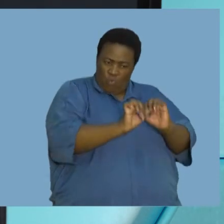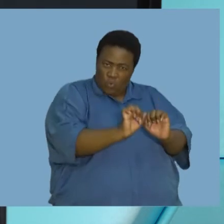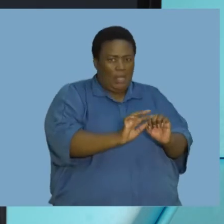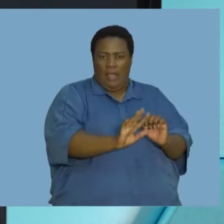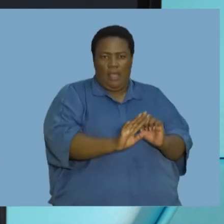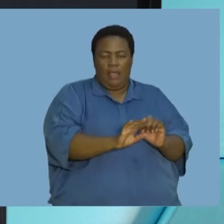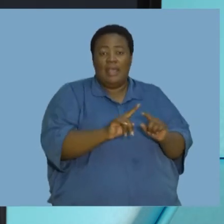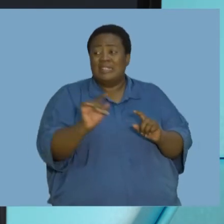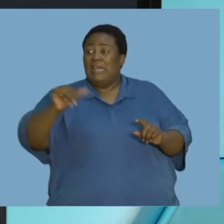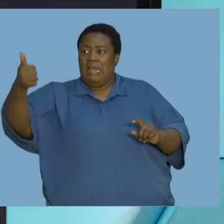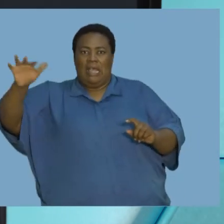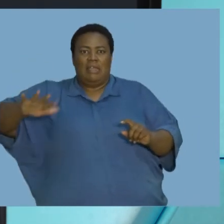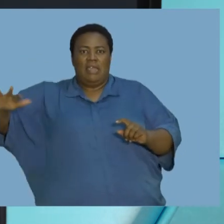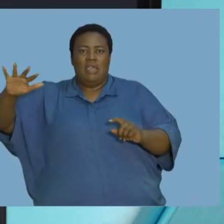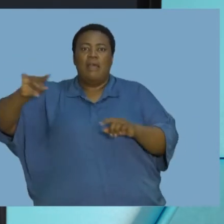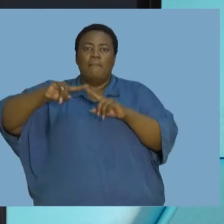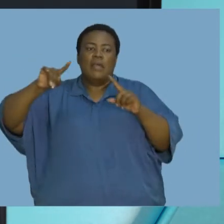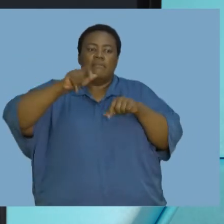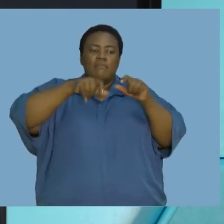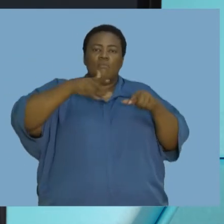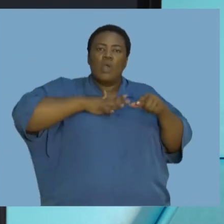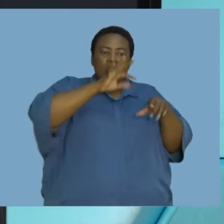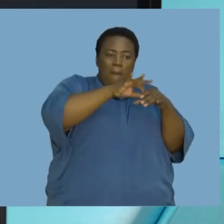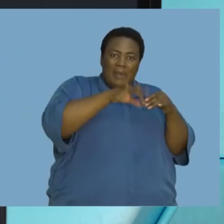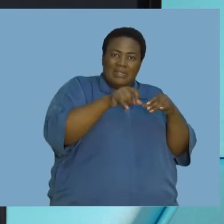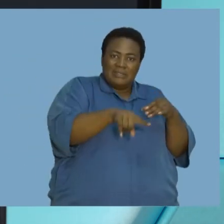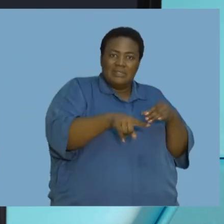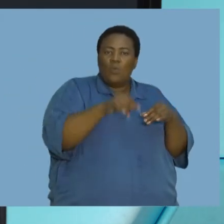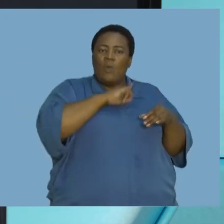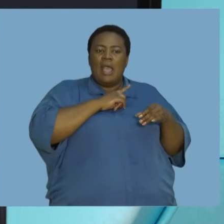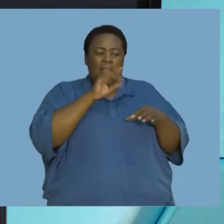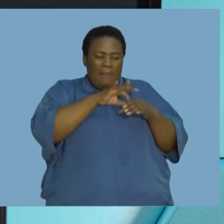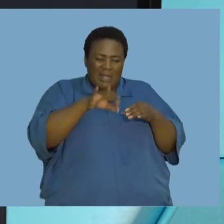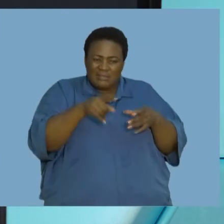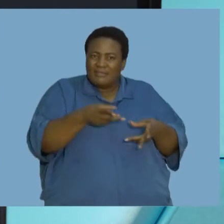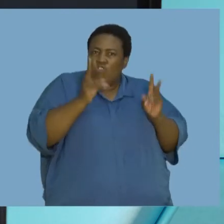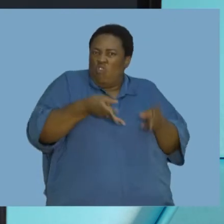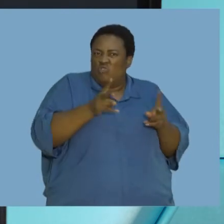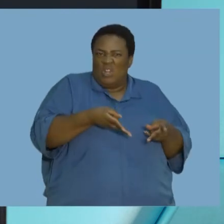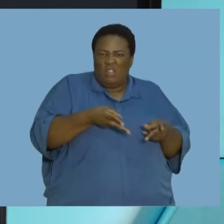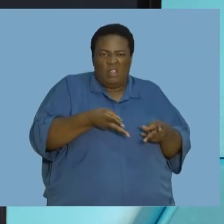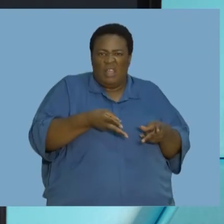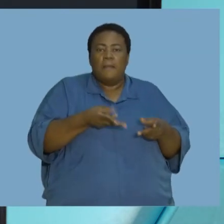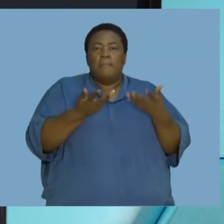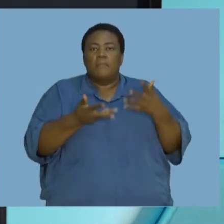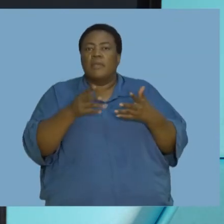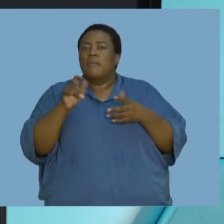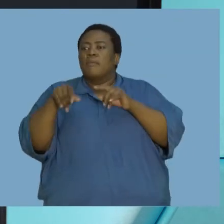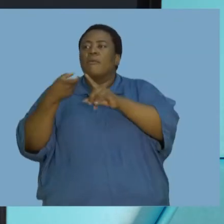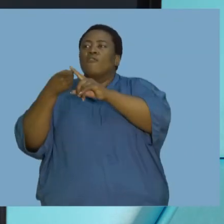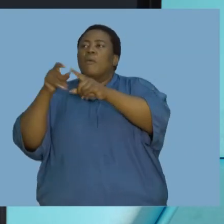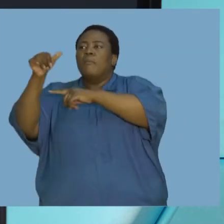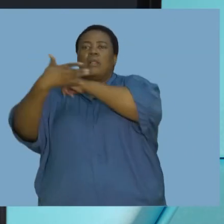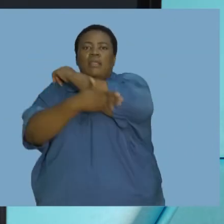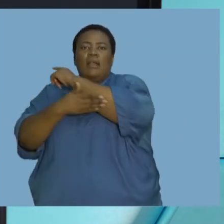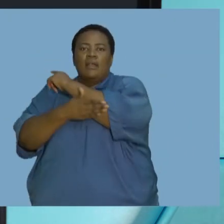in by different people into an environment that is not natural to them. Often it's carried by people that have